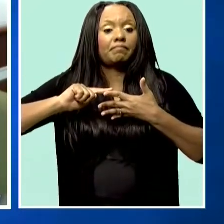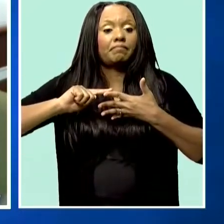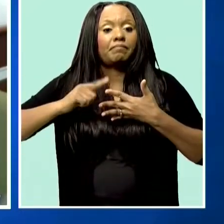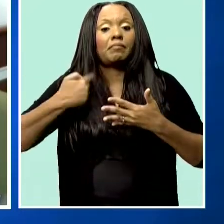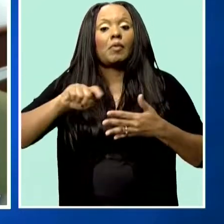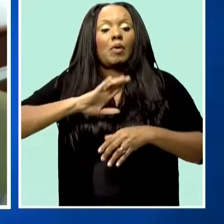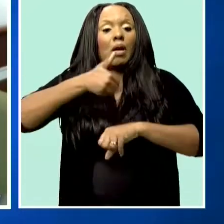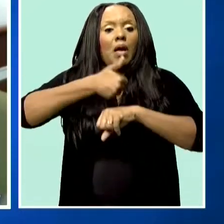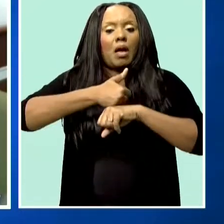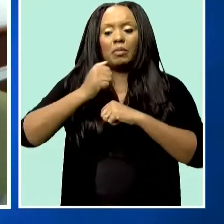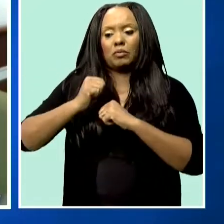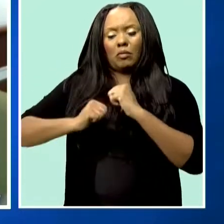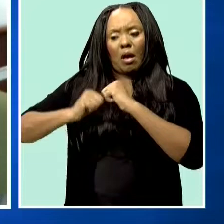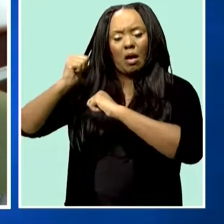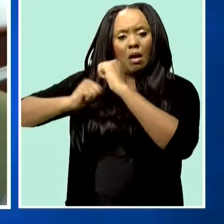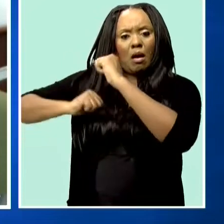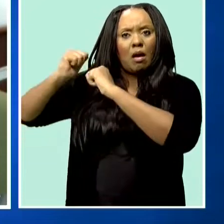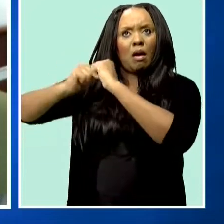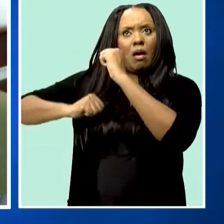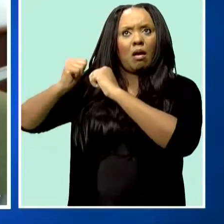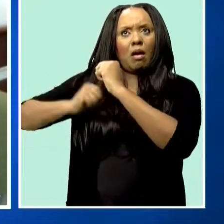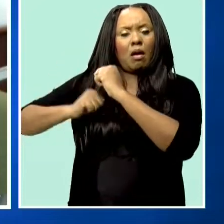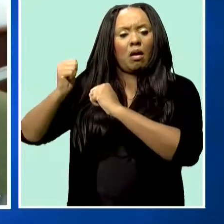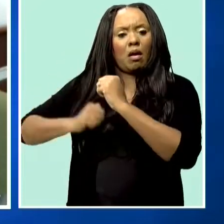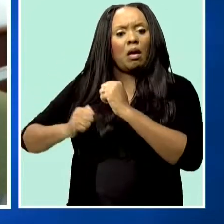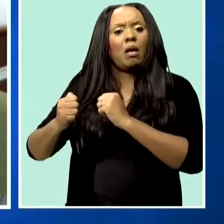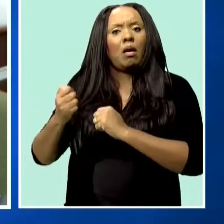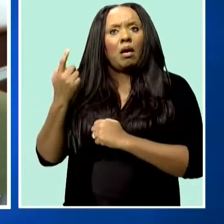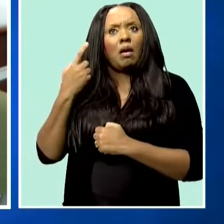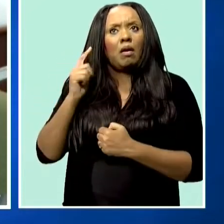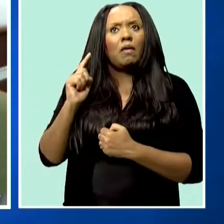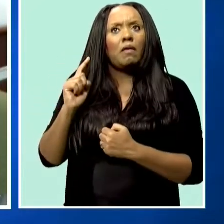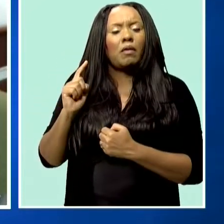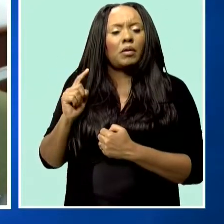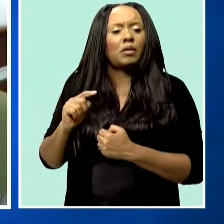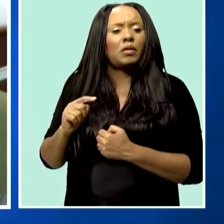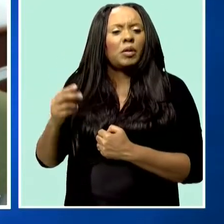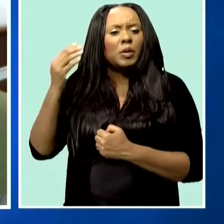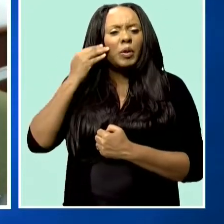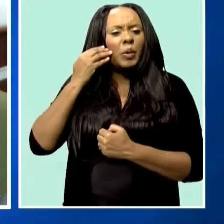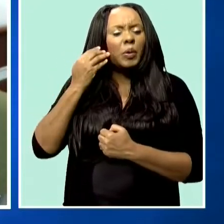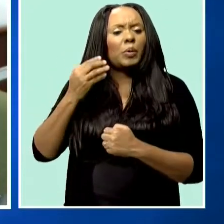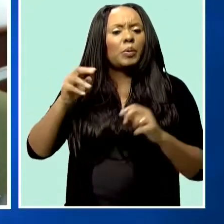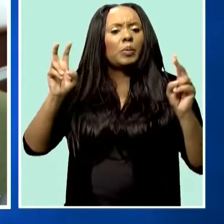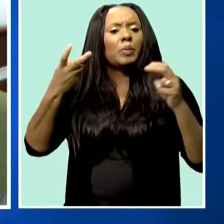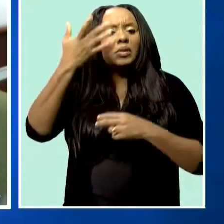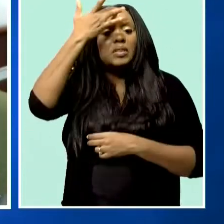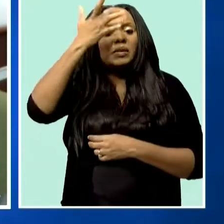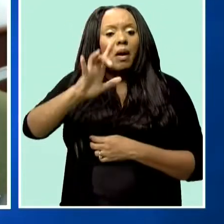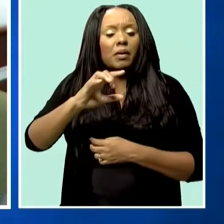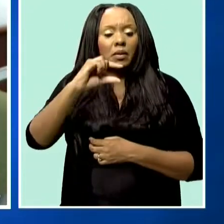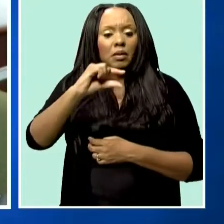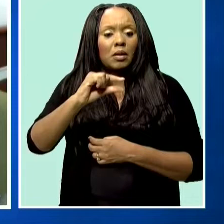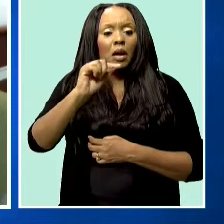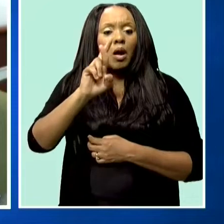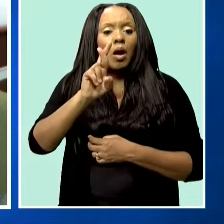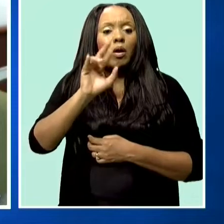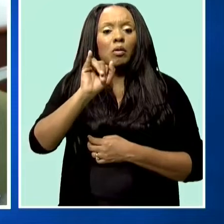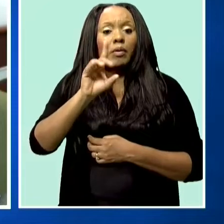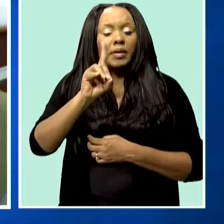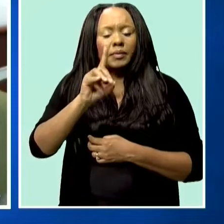installed infrastructure that begins to set the grid up for, we hear a lot about smart grids and so on. So we began to invest in